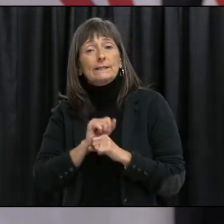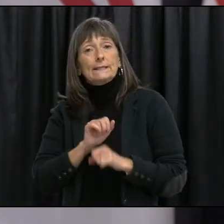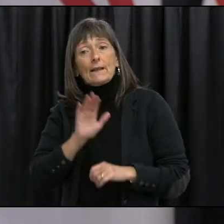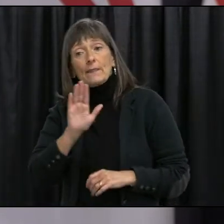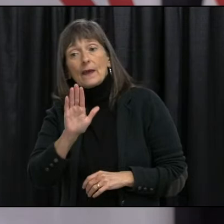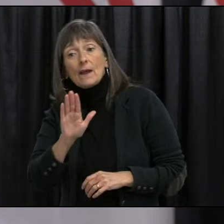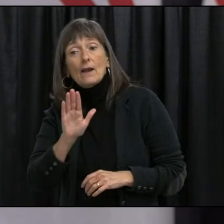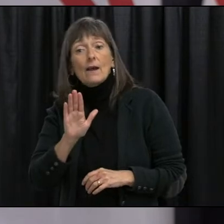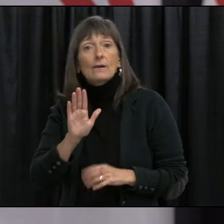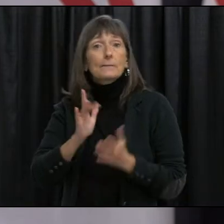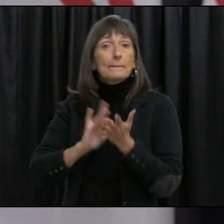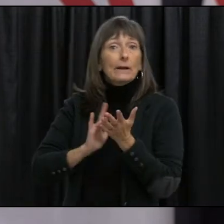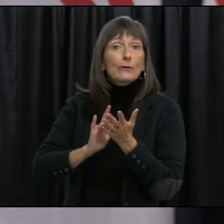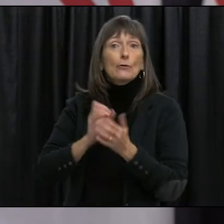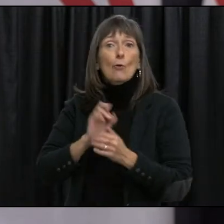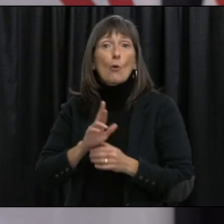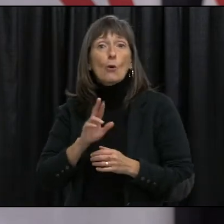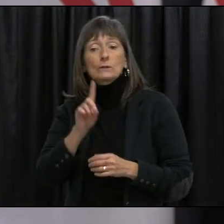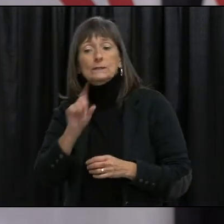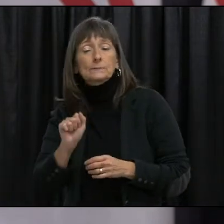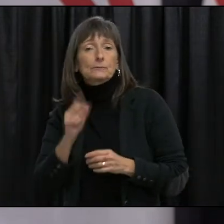disability or for reasons of health.